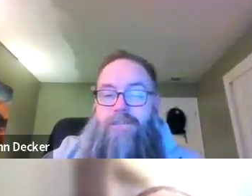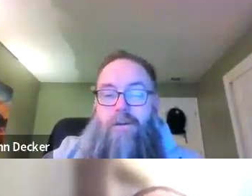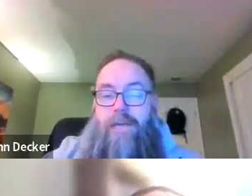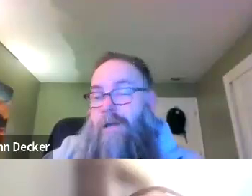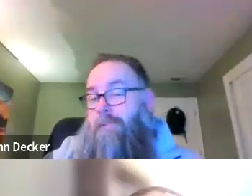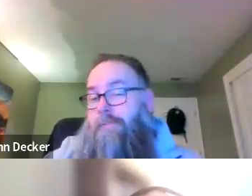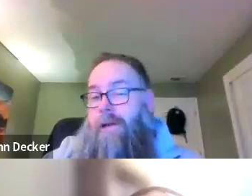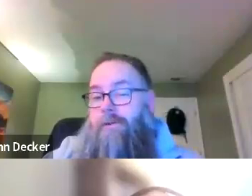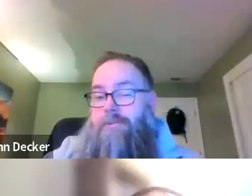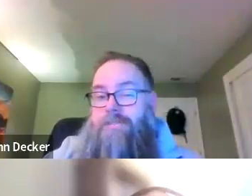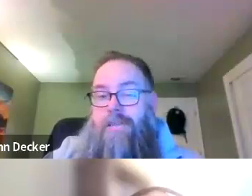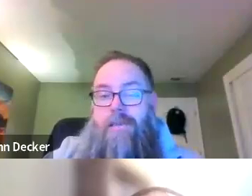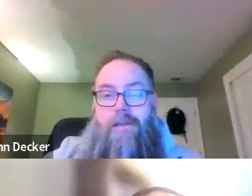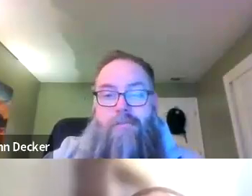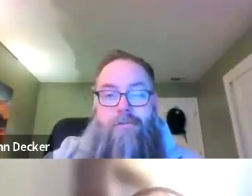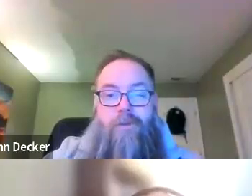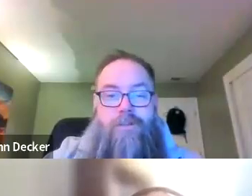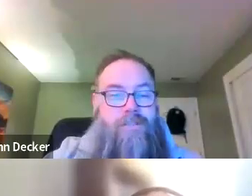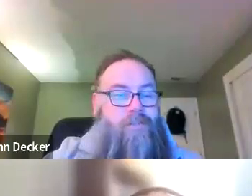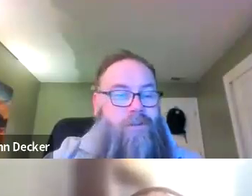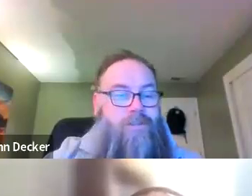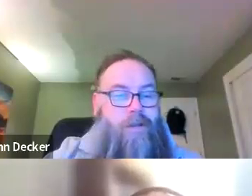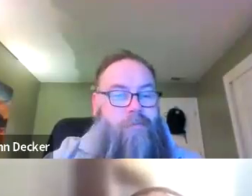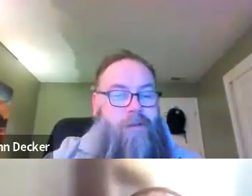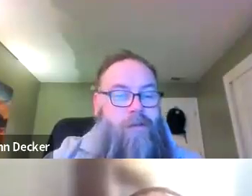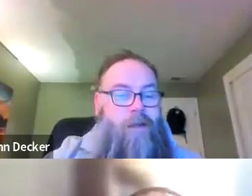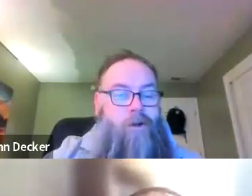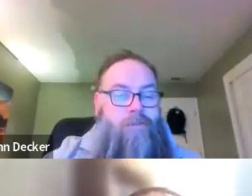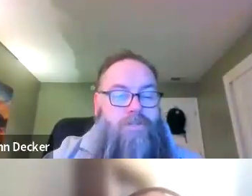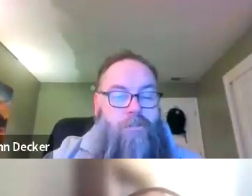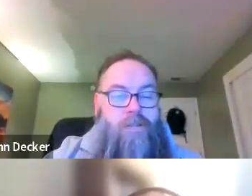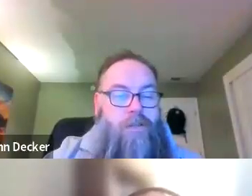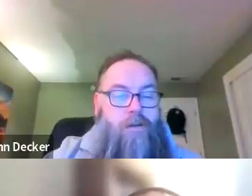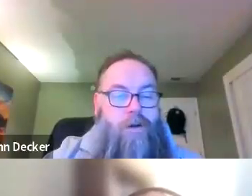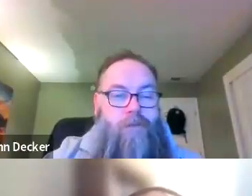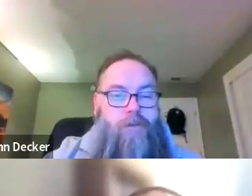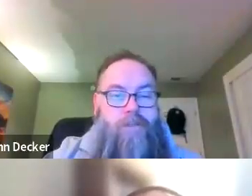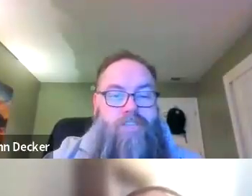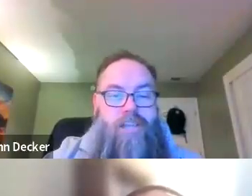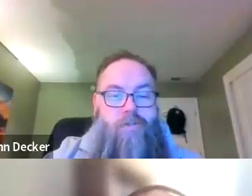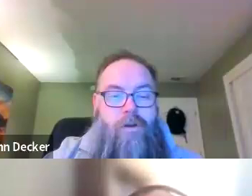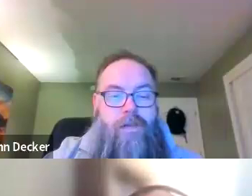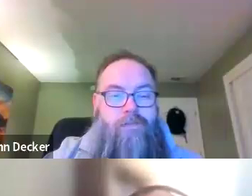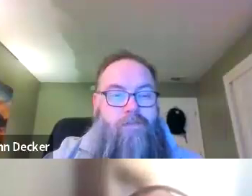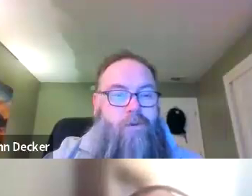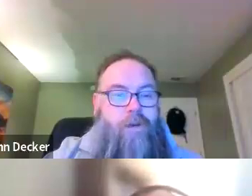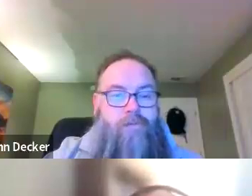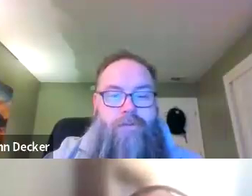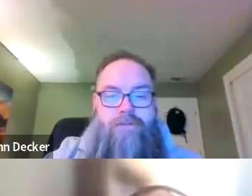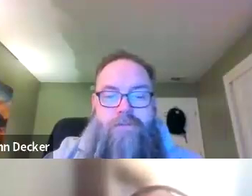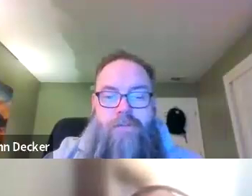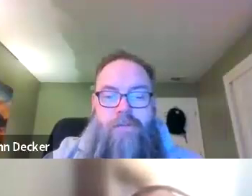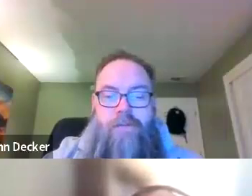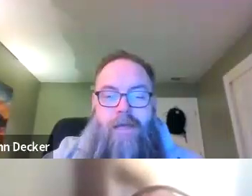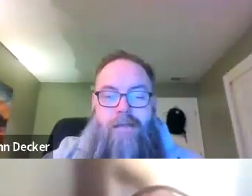all seeing your rates going up. I hope you're seeing, a number of you are seeing your rates going up. I hope you saw billing go up in January and